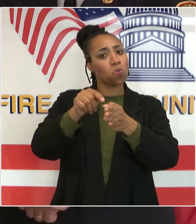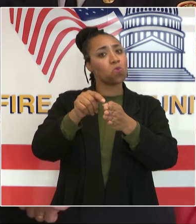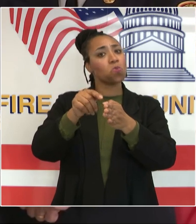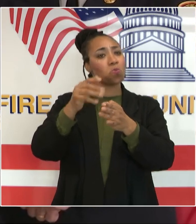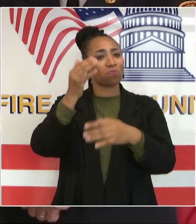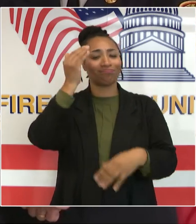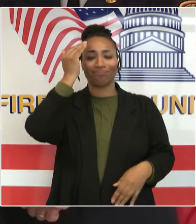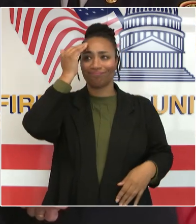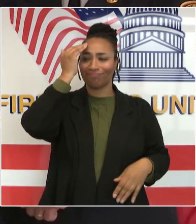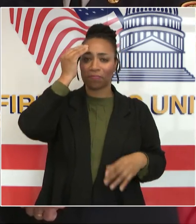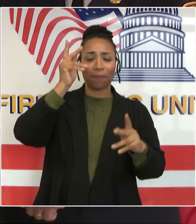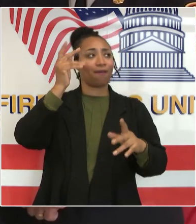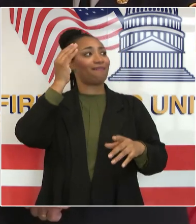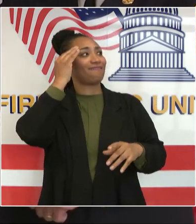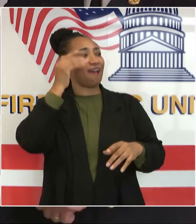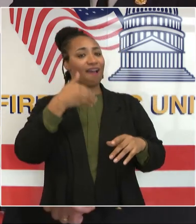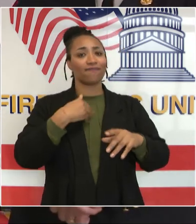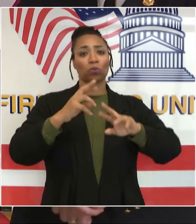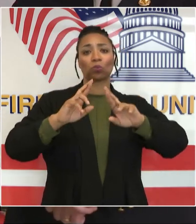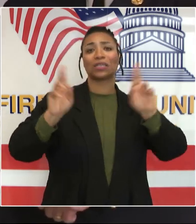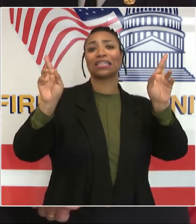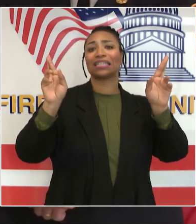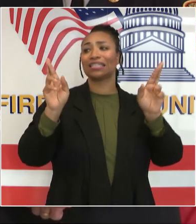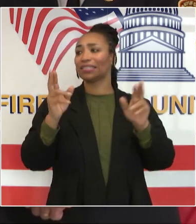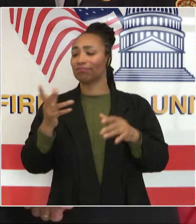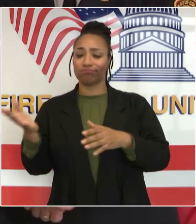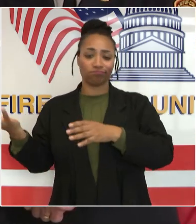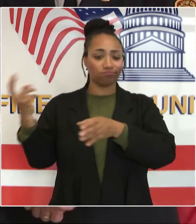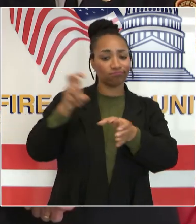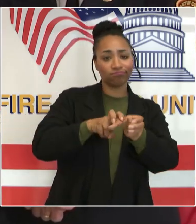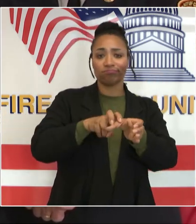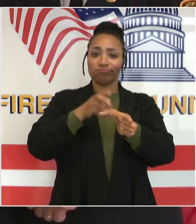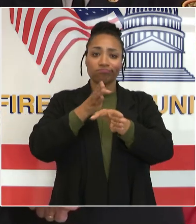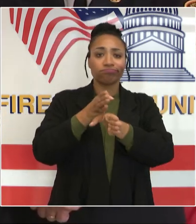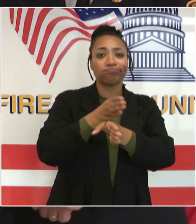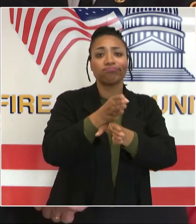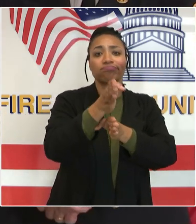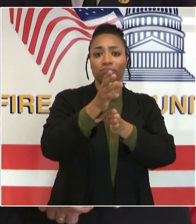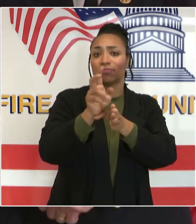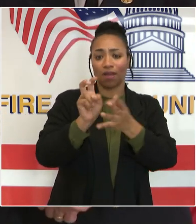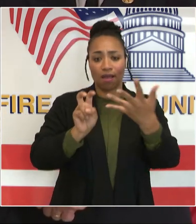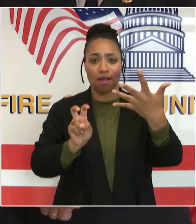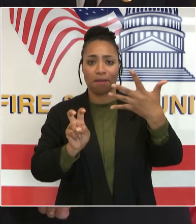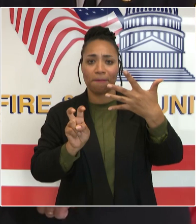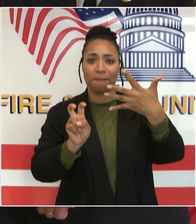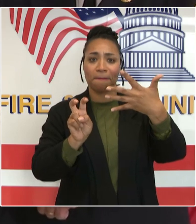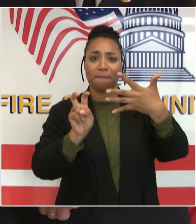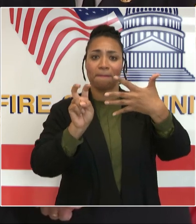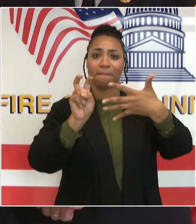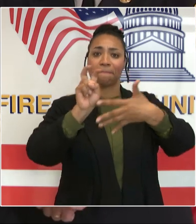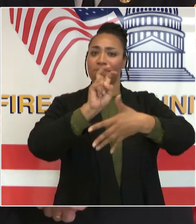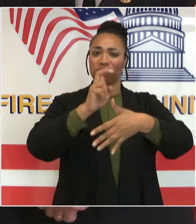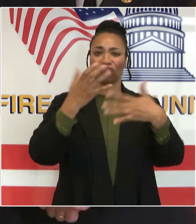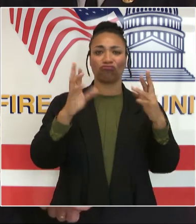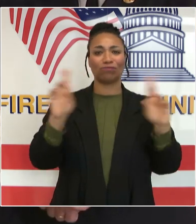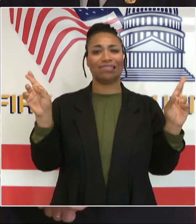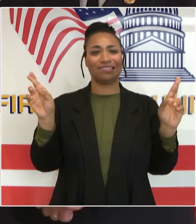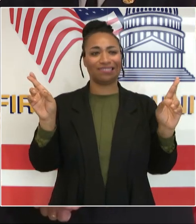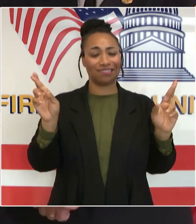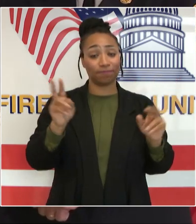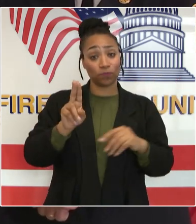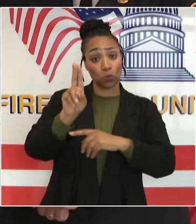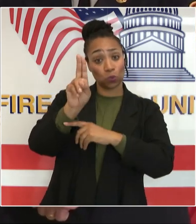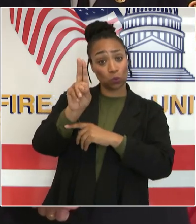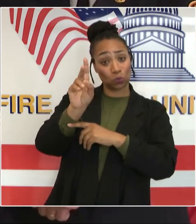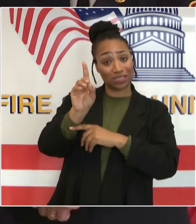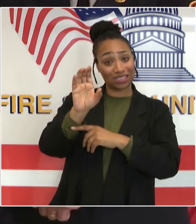their professional goals and improve their economic outcomes. The university offers pathways to professional success at